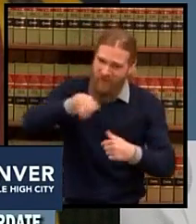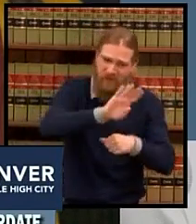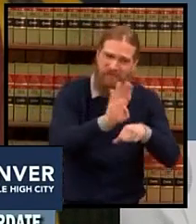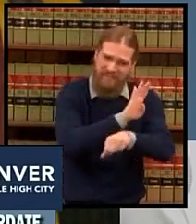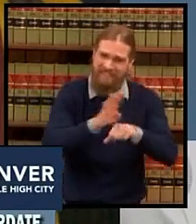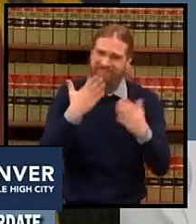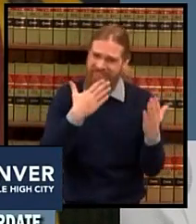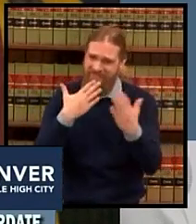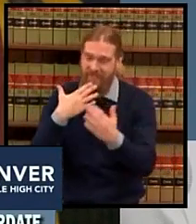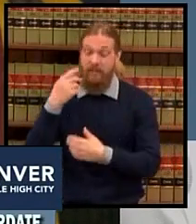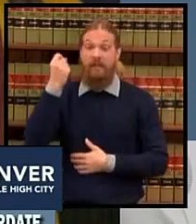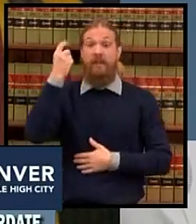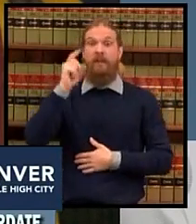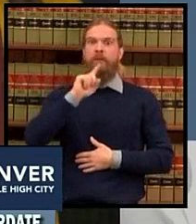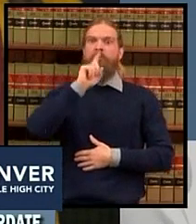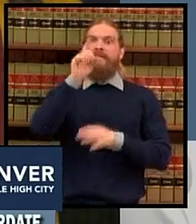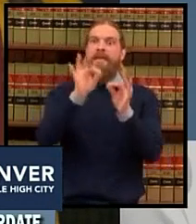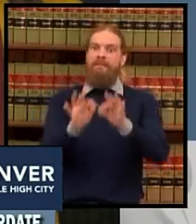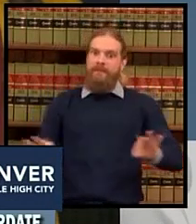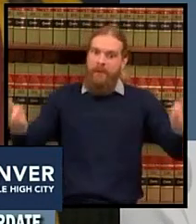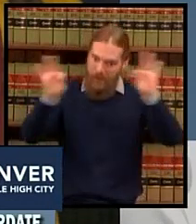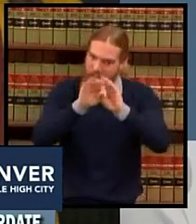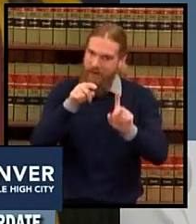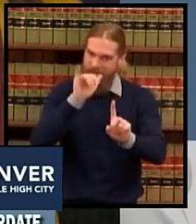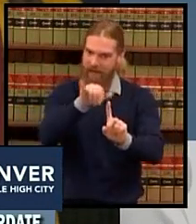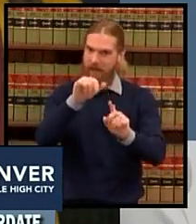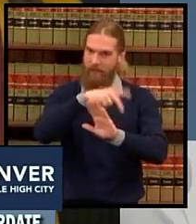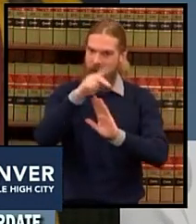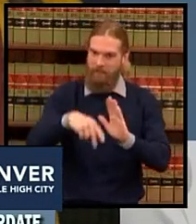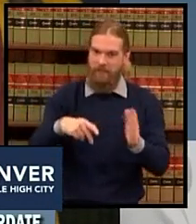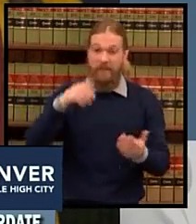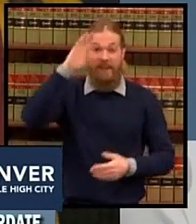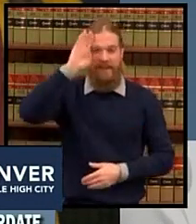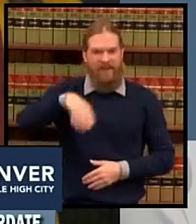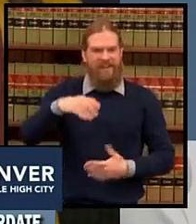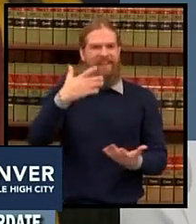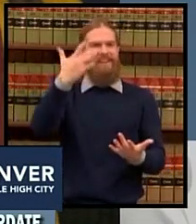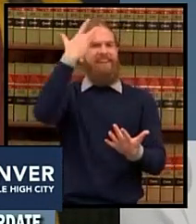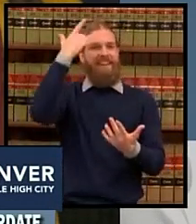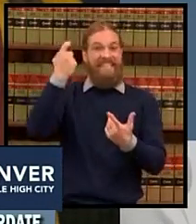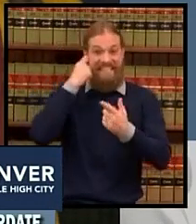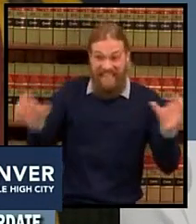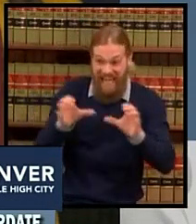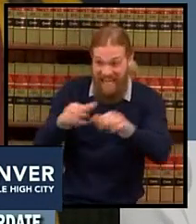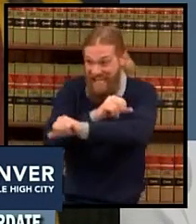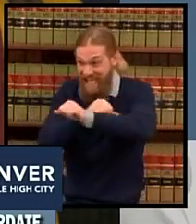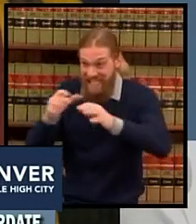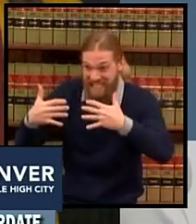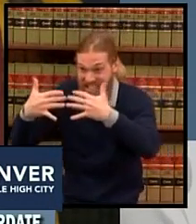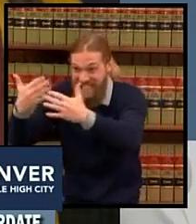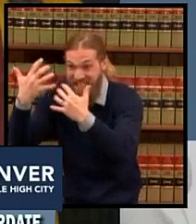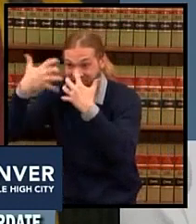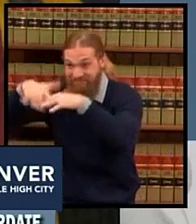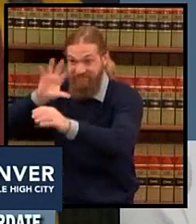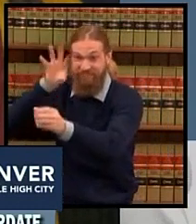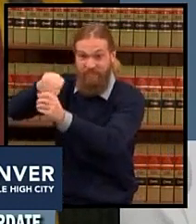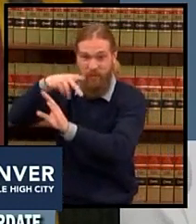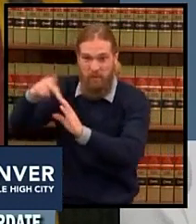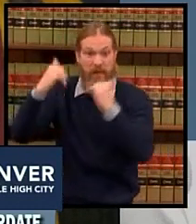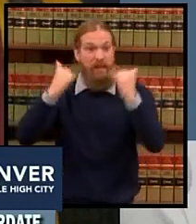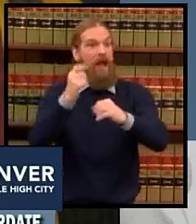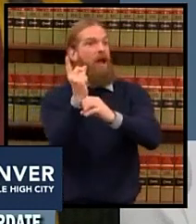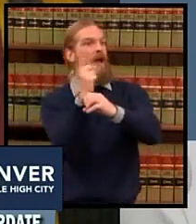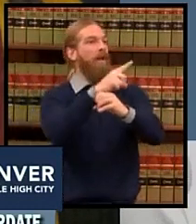shortly after we got the green light to certify 5-star businesses was frustrating for some, but our program is still